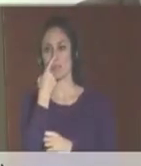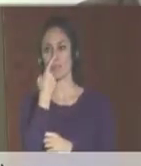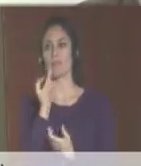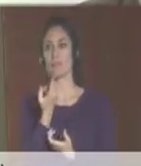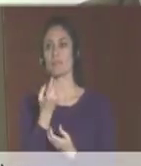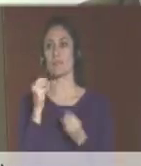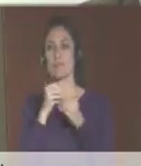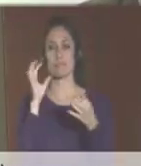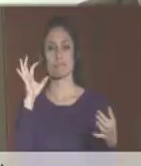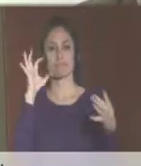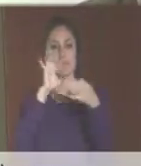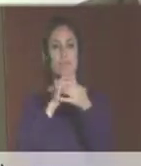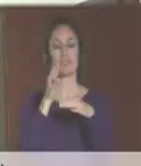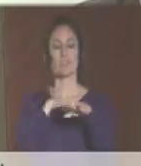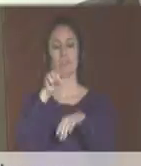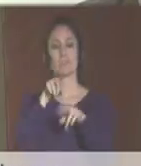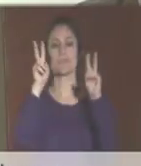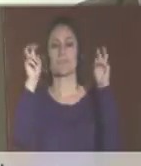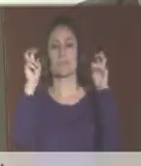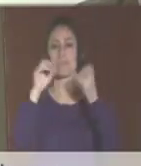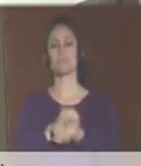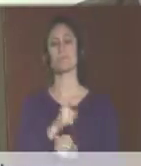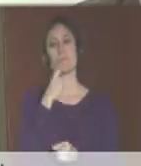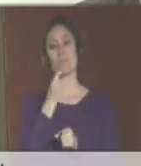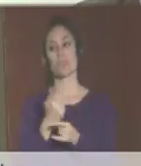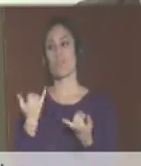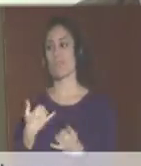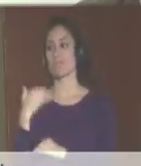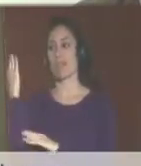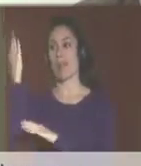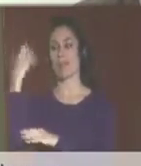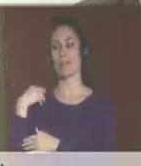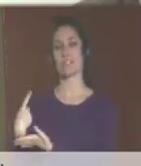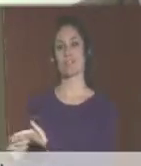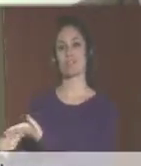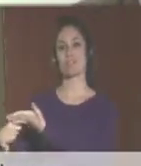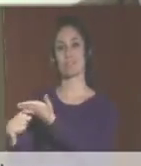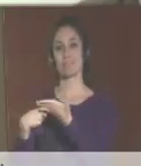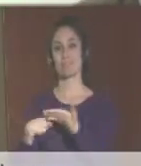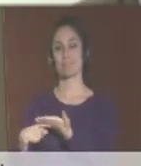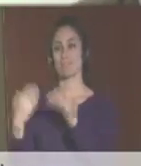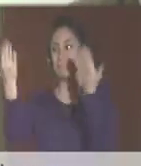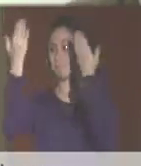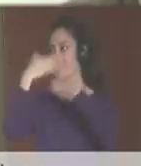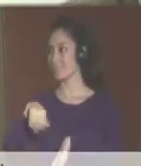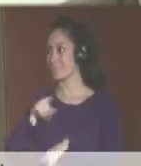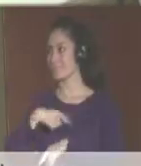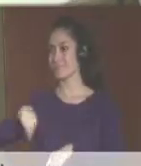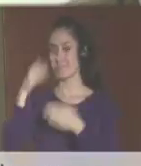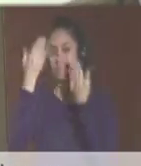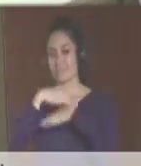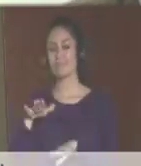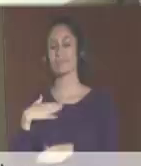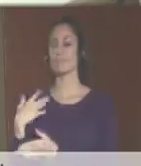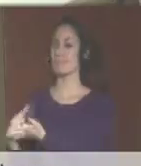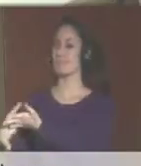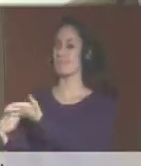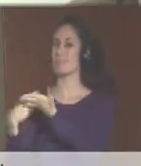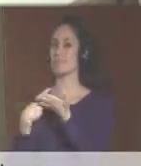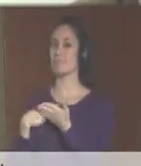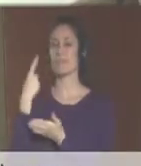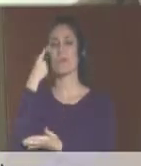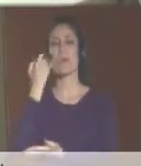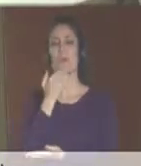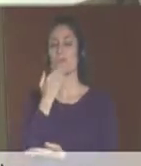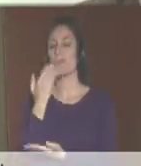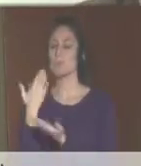precisely because of our interest in generating the greatest possible consensus on that. So the mayors who will meet will convene